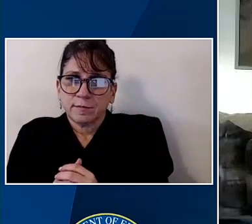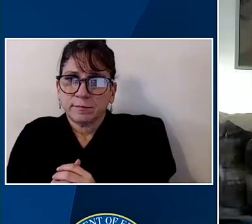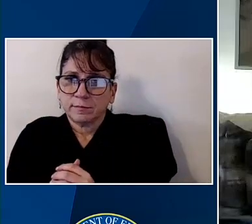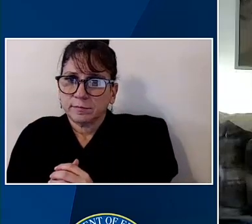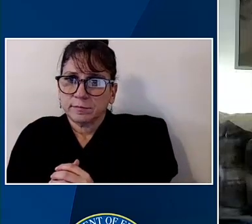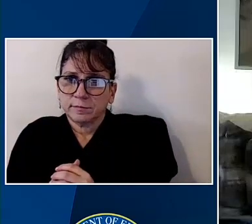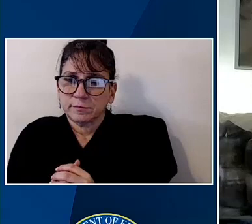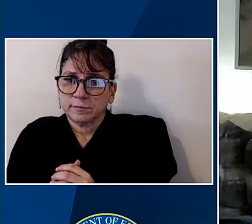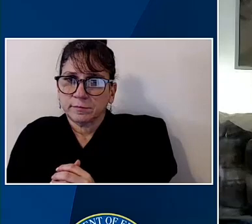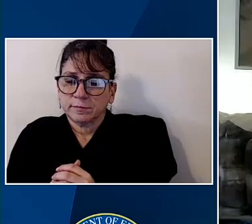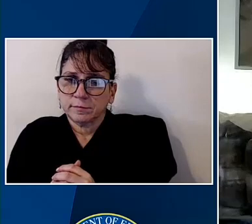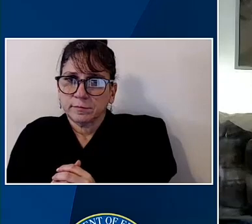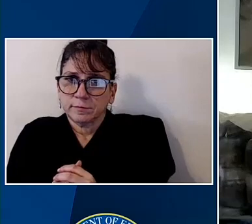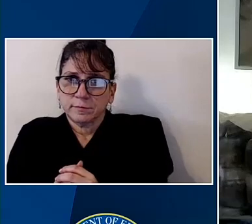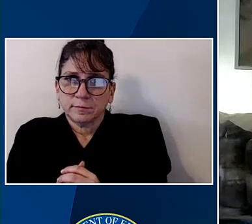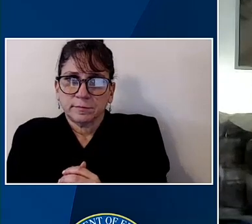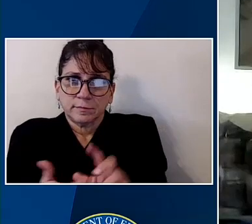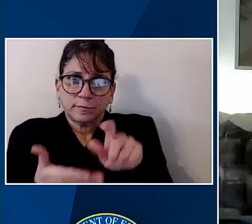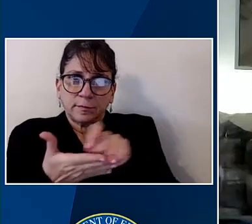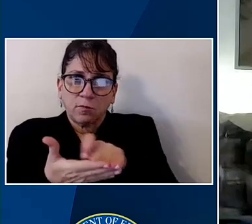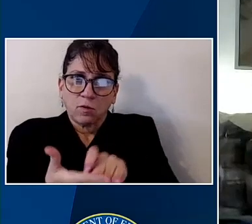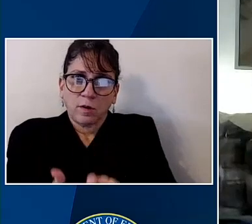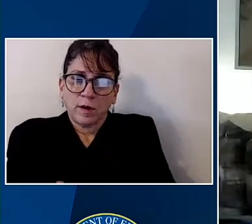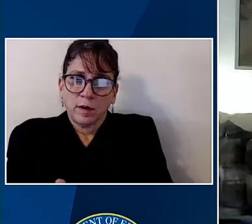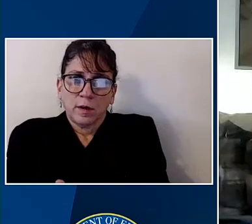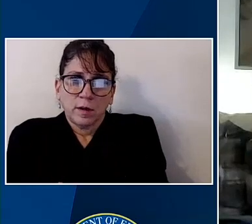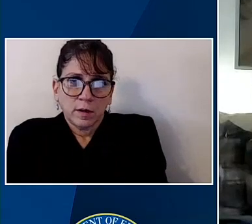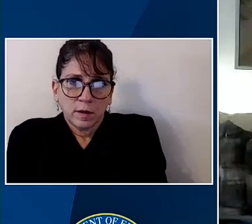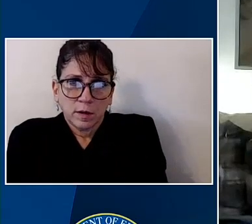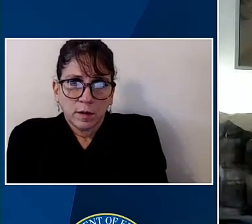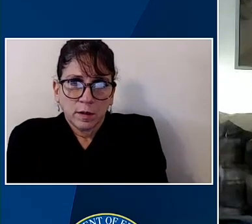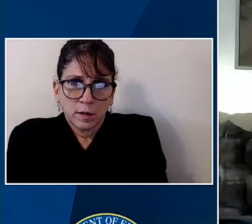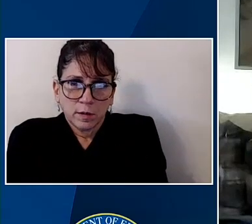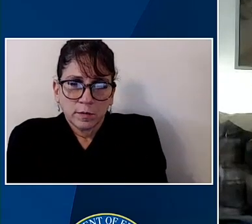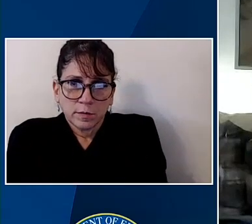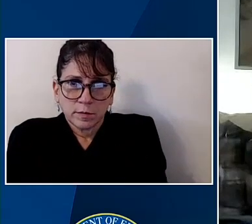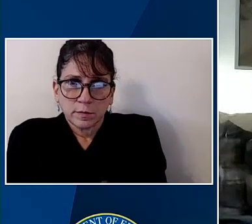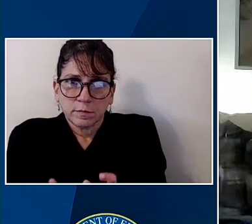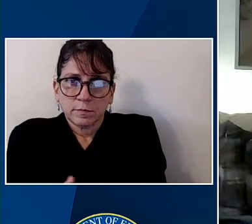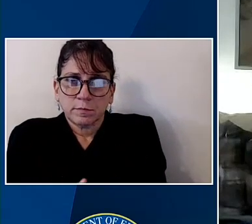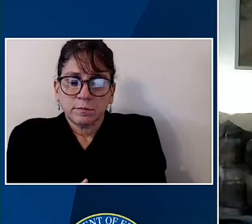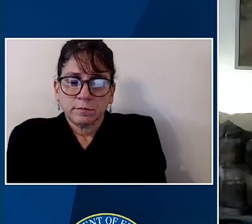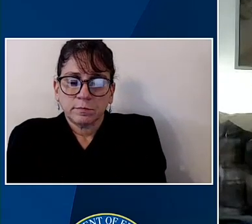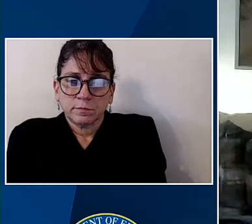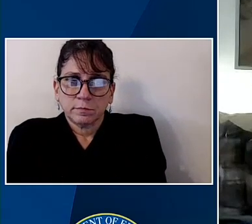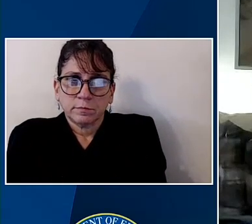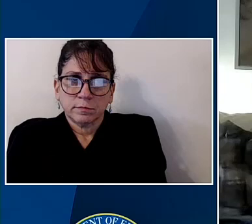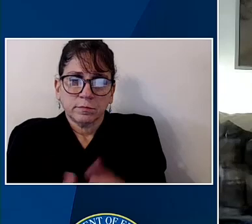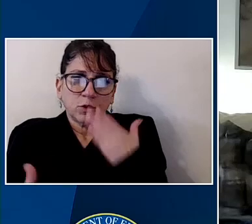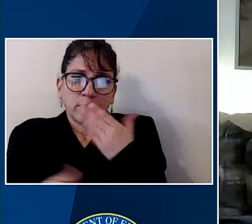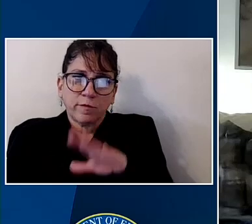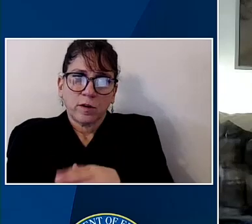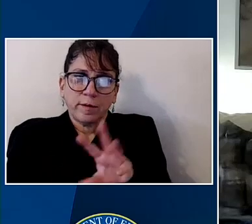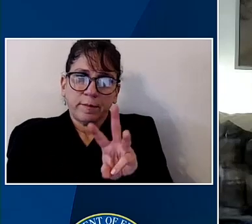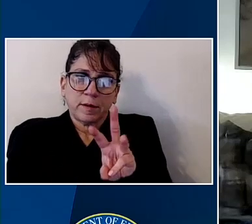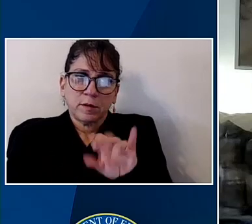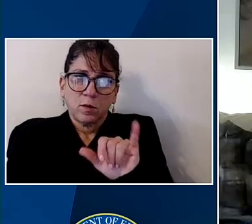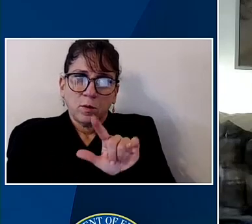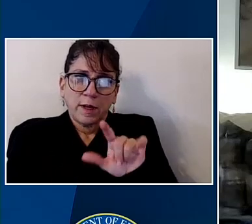I've already written out a testimony, so here we go. Good afternoon. My name is William Glover, and I'm studying